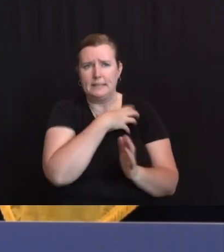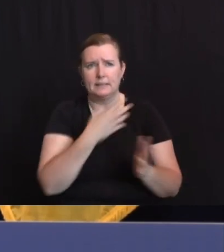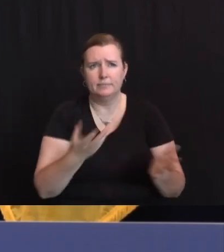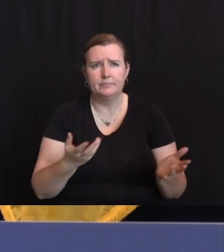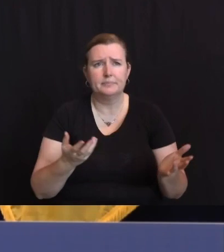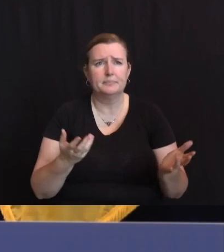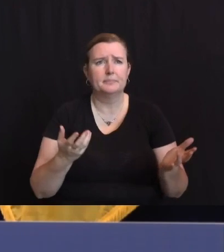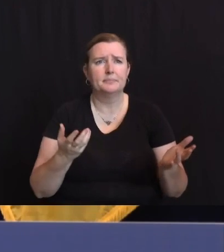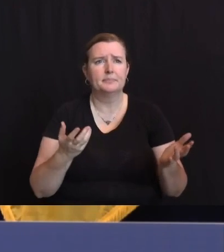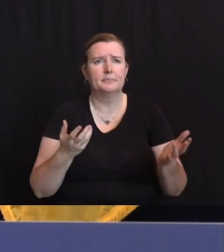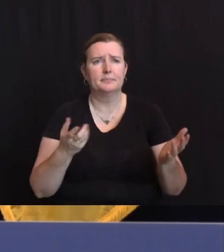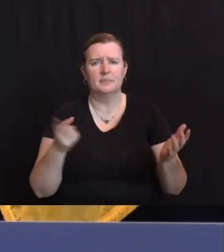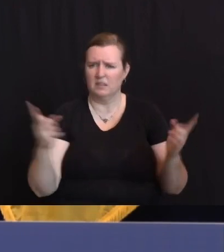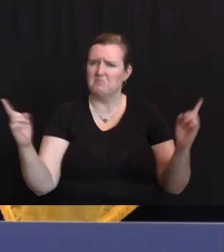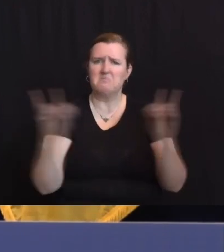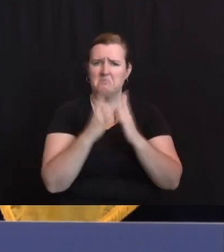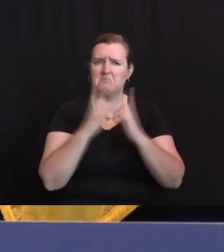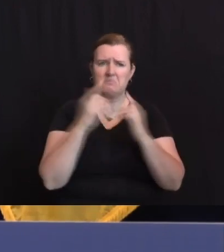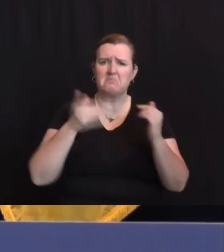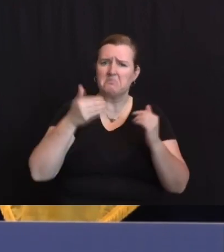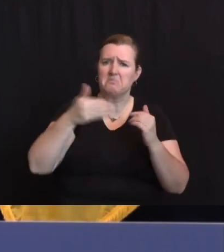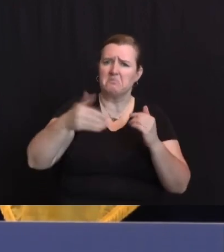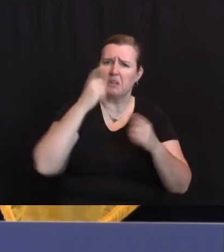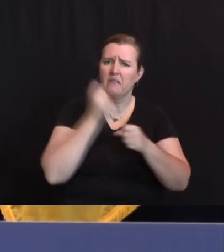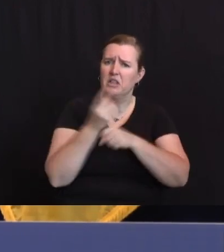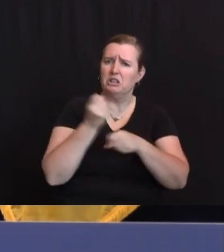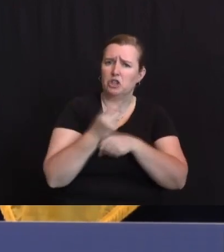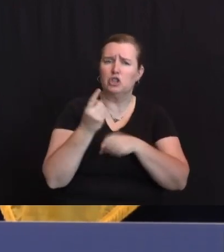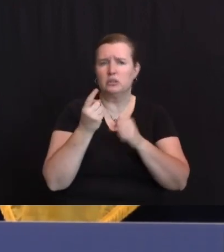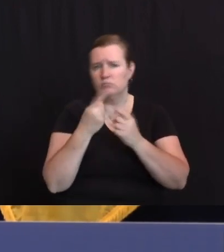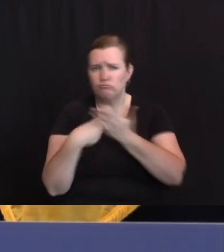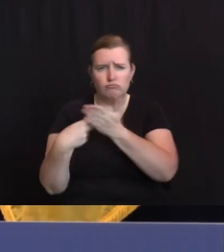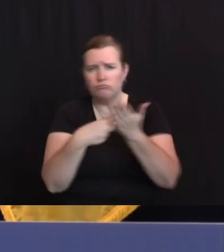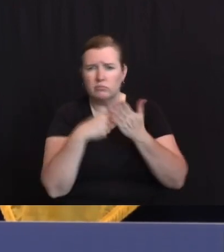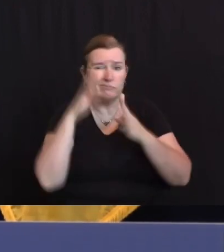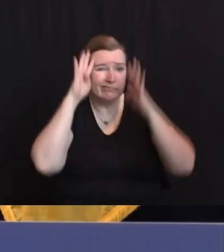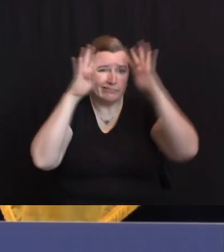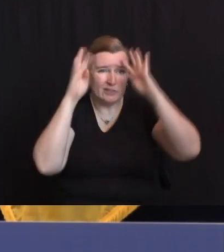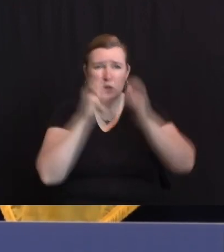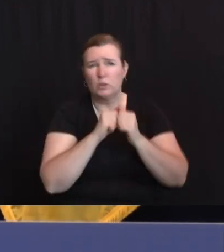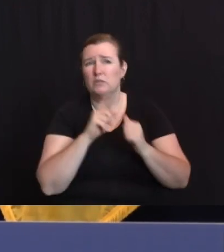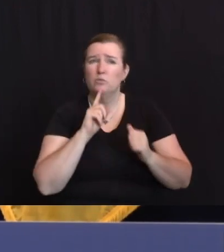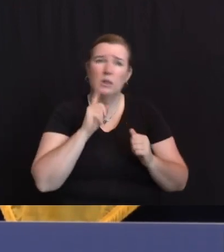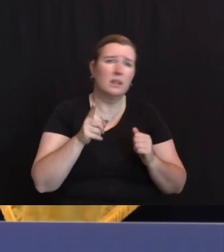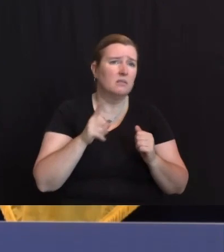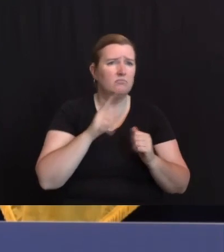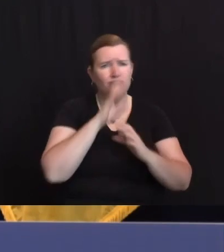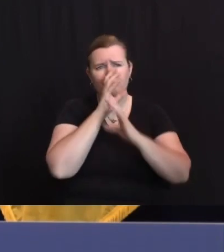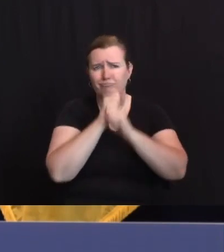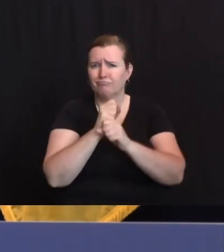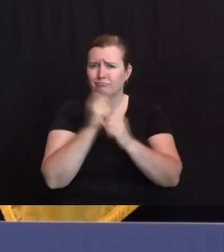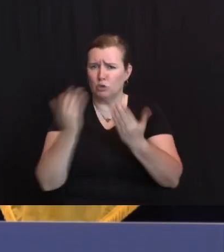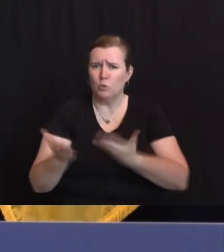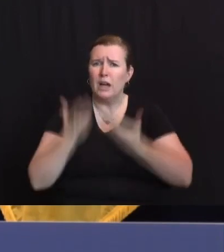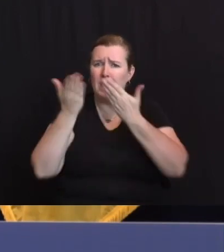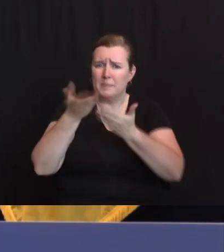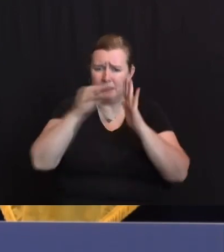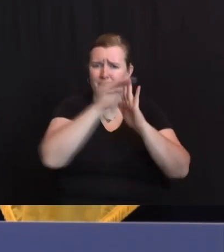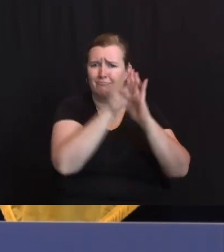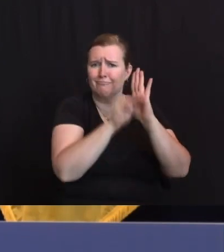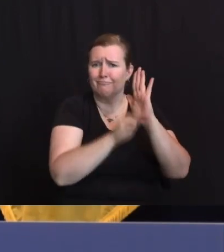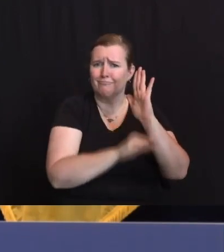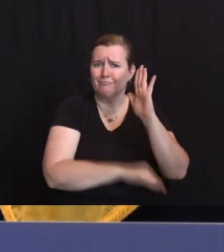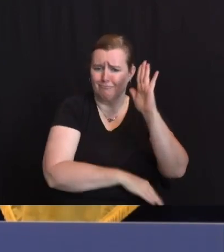years. They came up with I think, a really compelling set of recommendations.